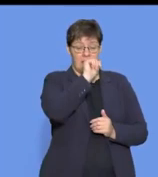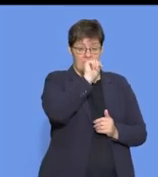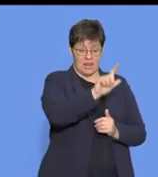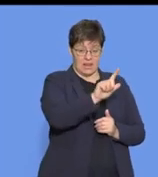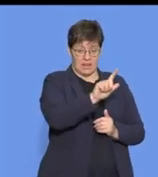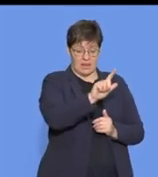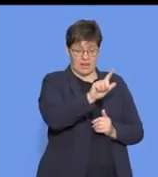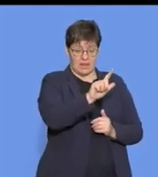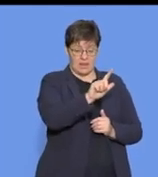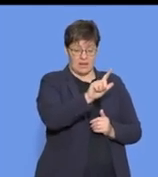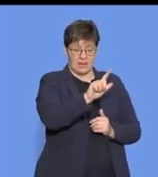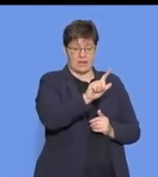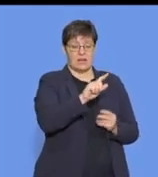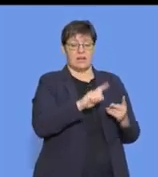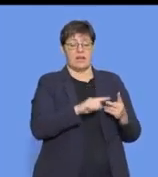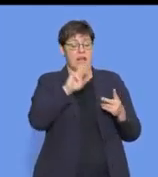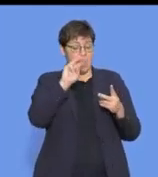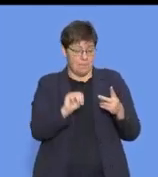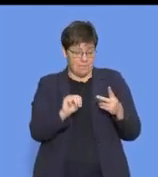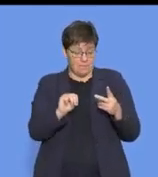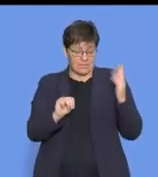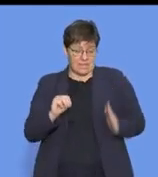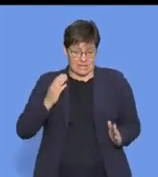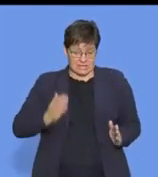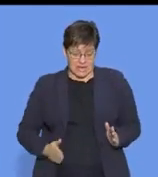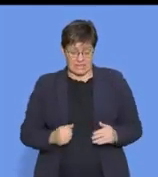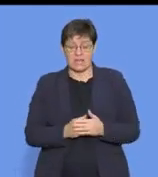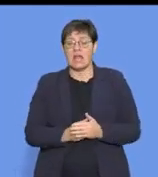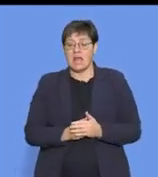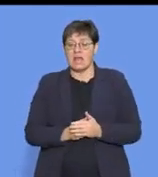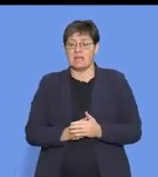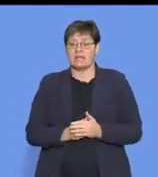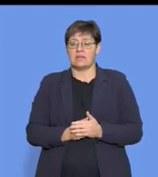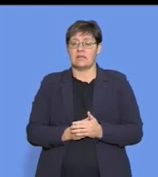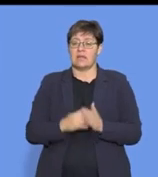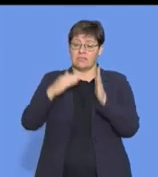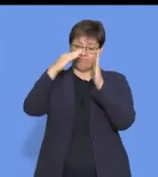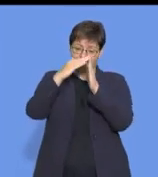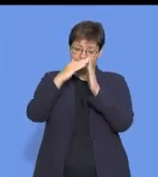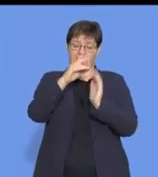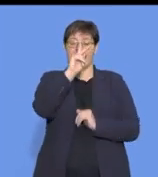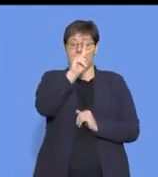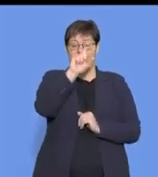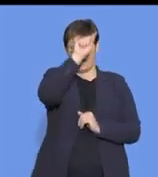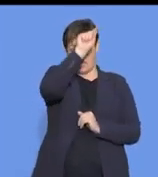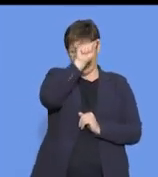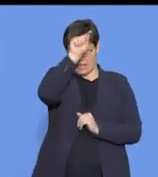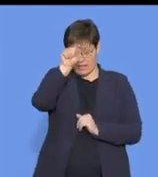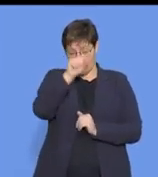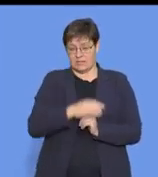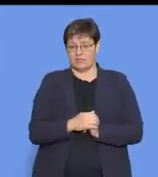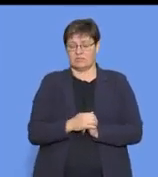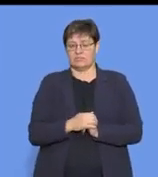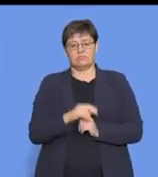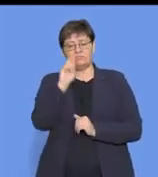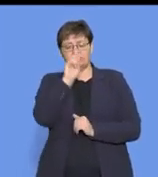L, we need M, and we need to be given angle K.